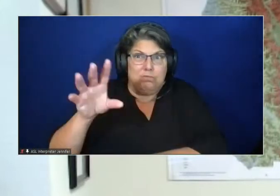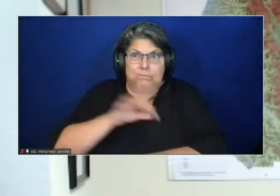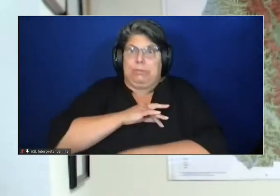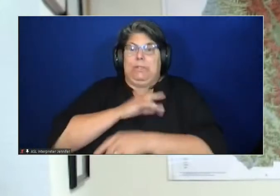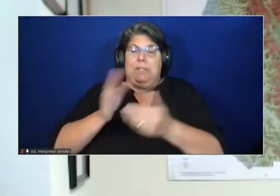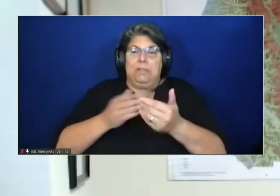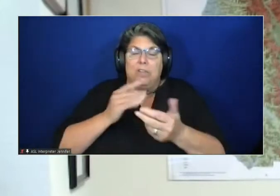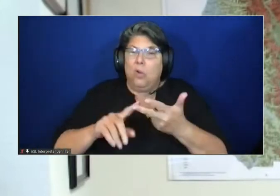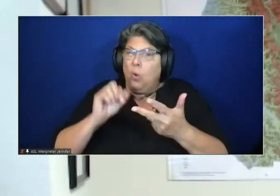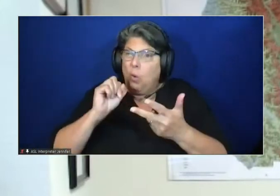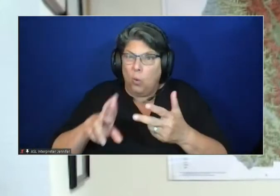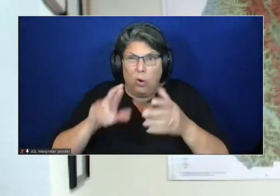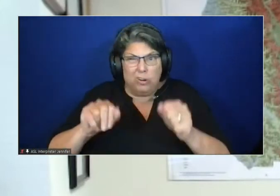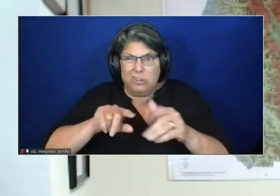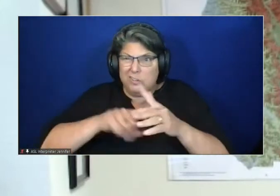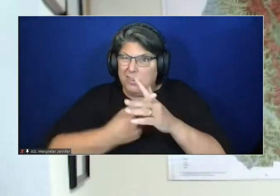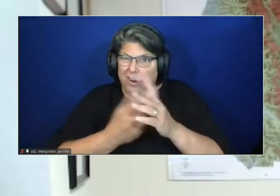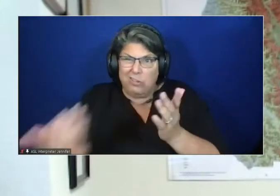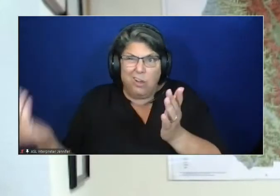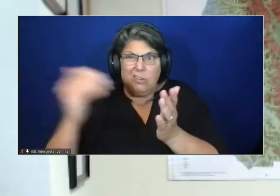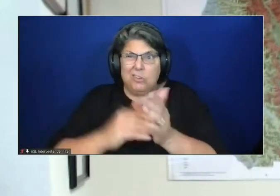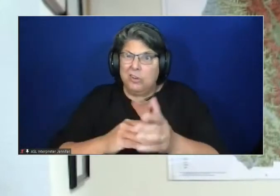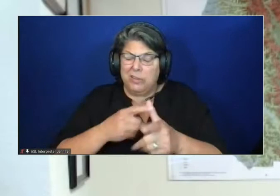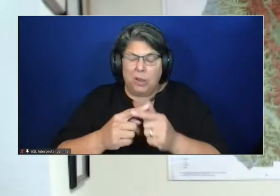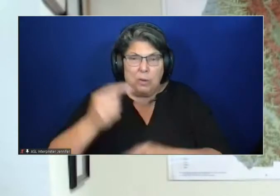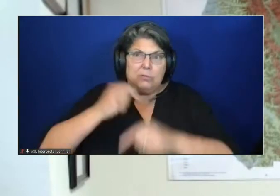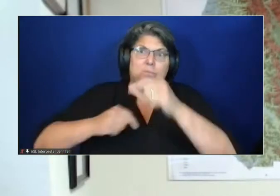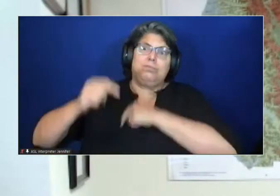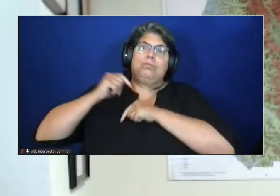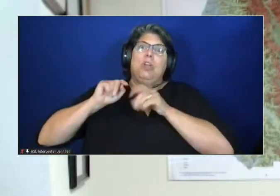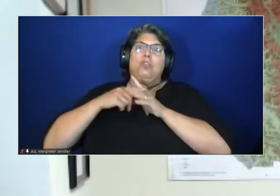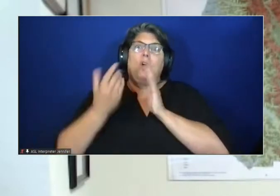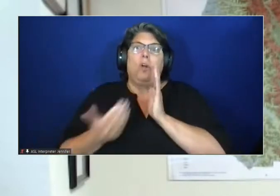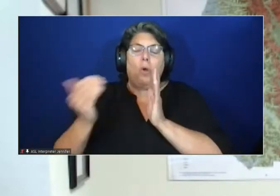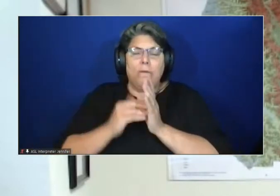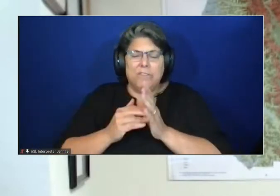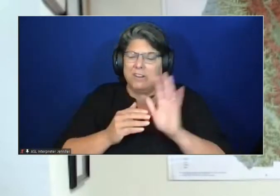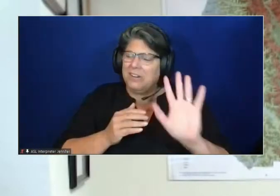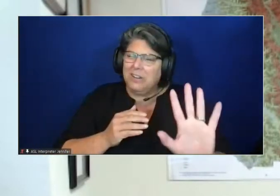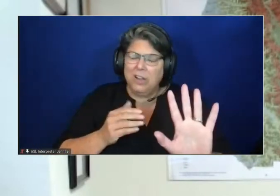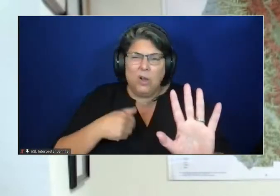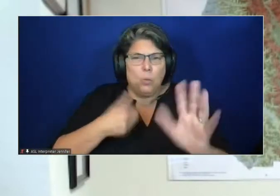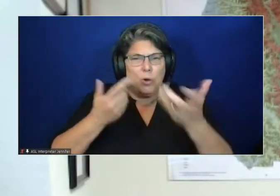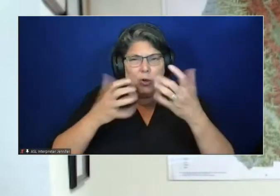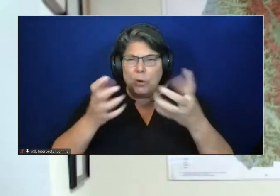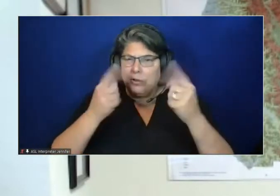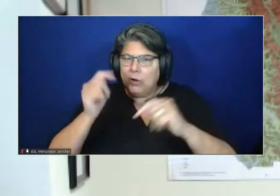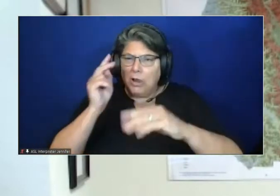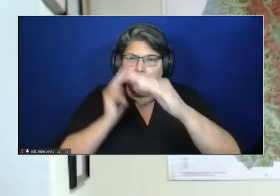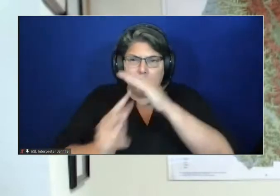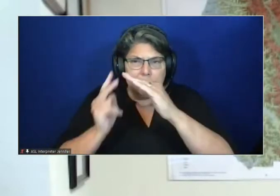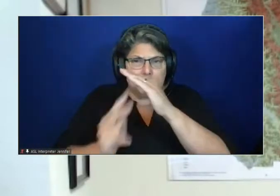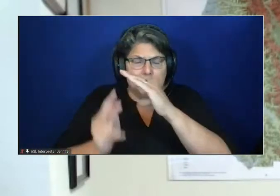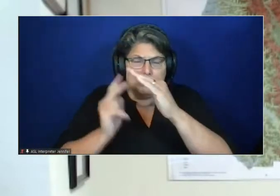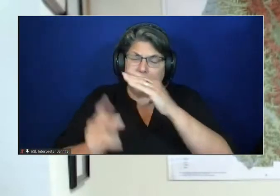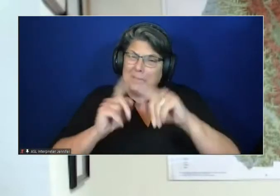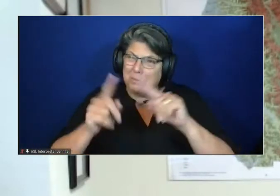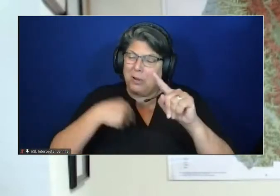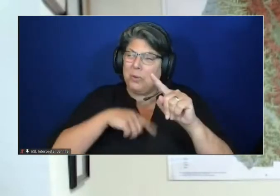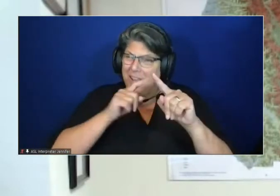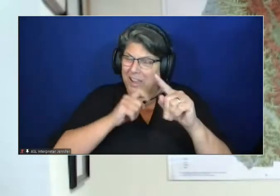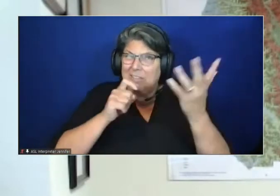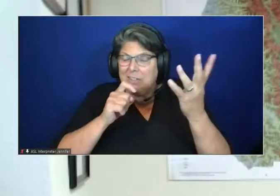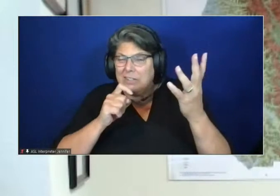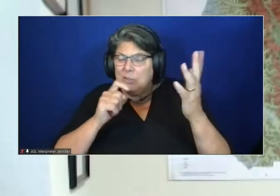one. And so those are all possibilities that we don't want to bank on, but they're there and we have to be careful. Now,